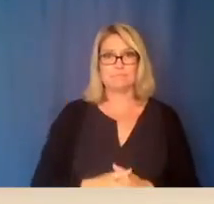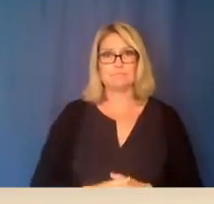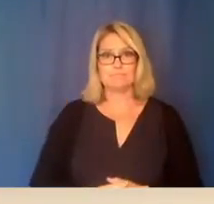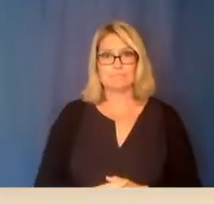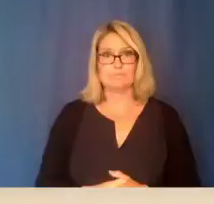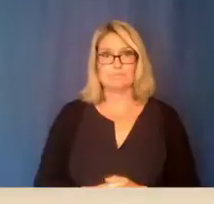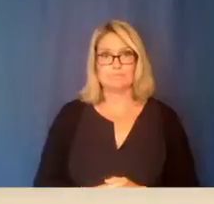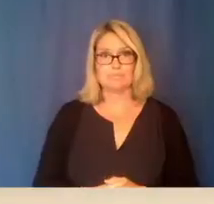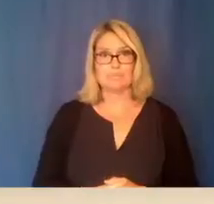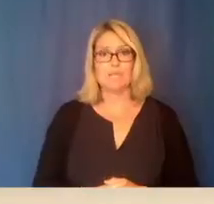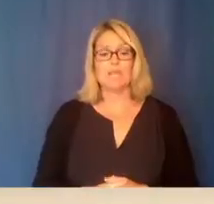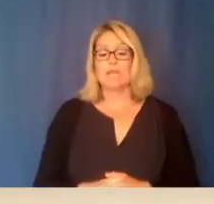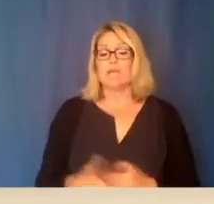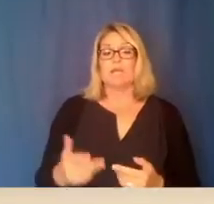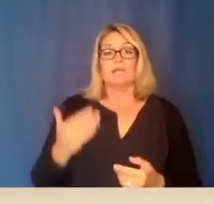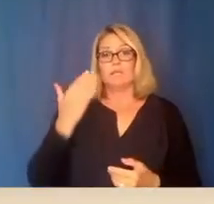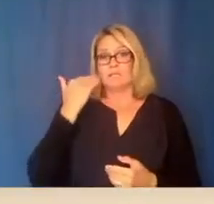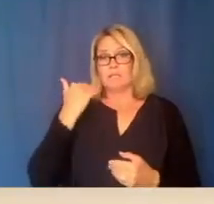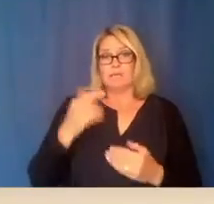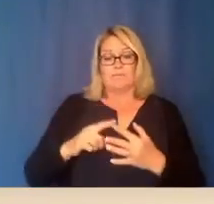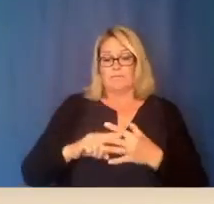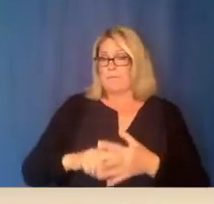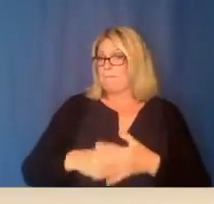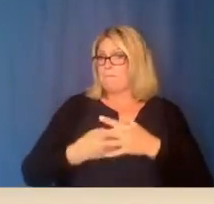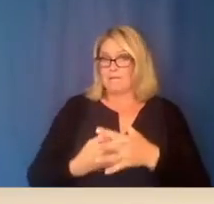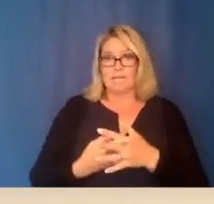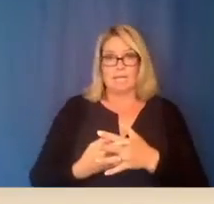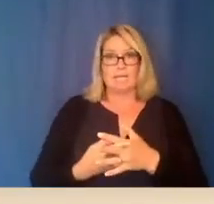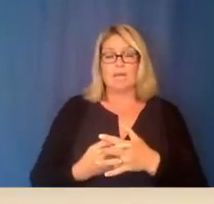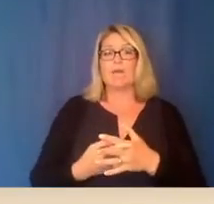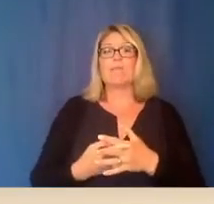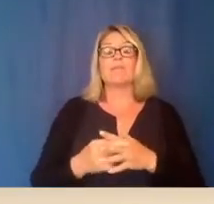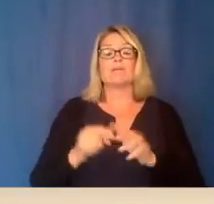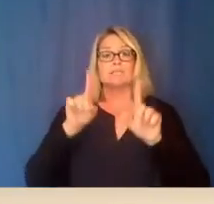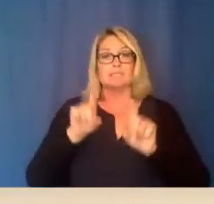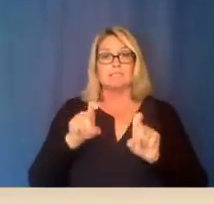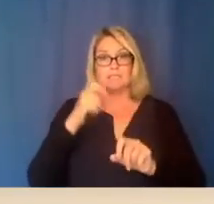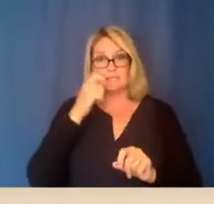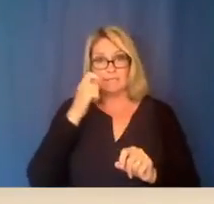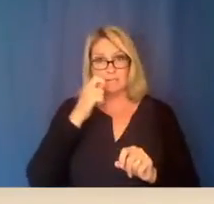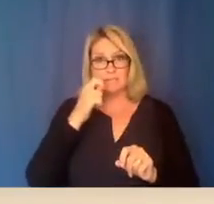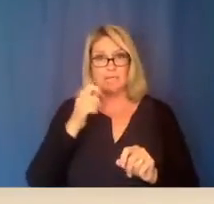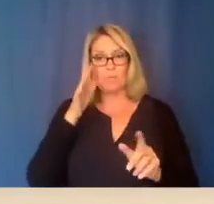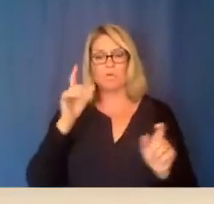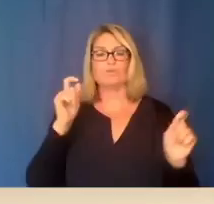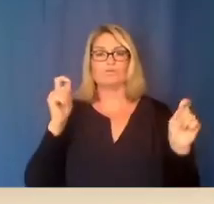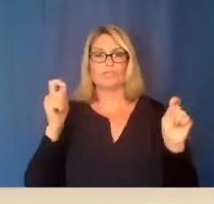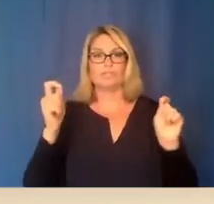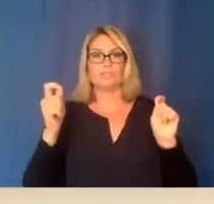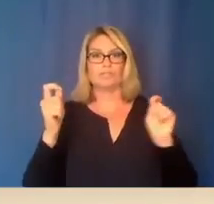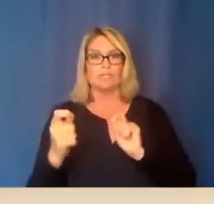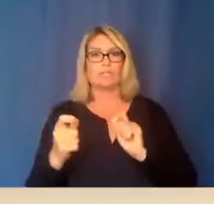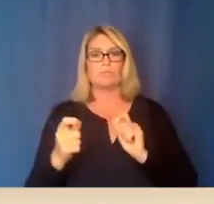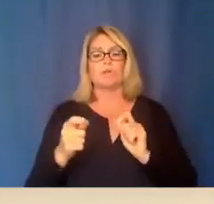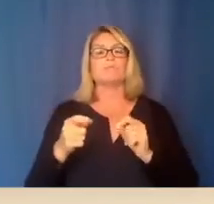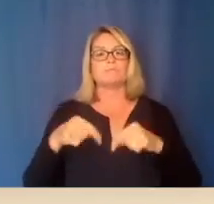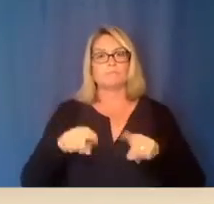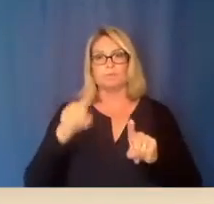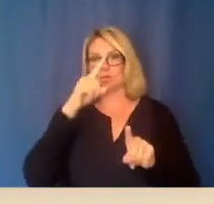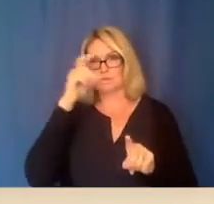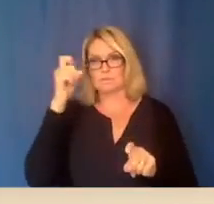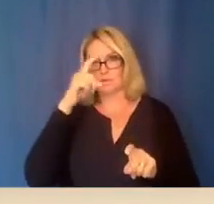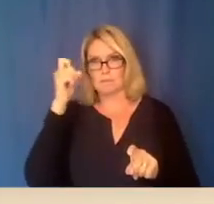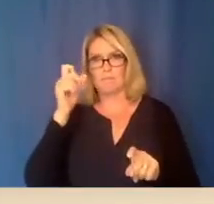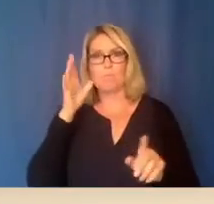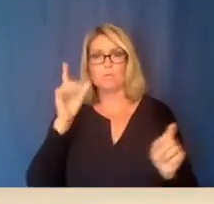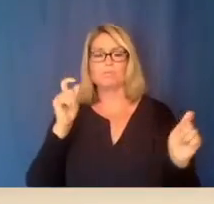we said right from the beginning that we would have our testing strategy evolve as the summer went on, and